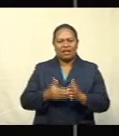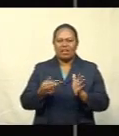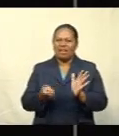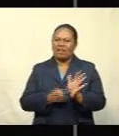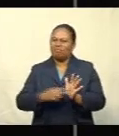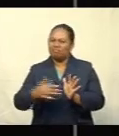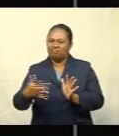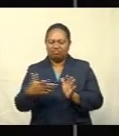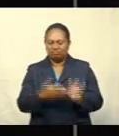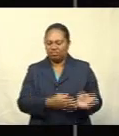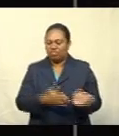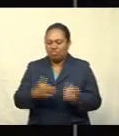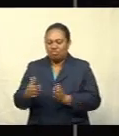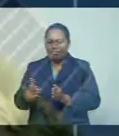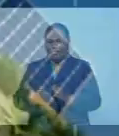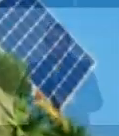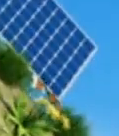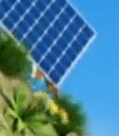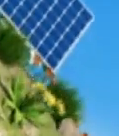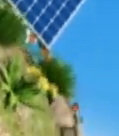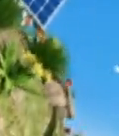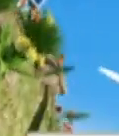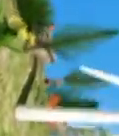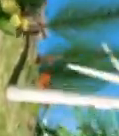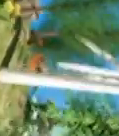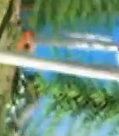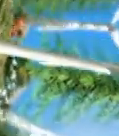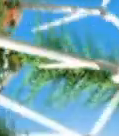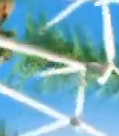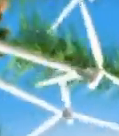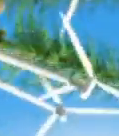villagers. Kelly Vadala reports.